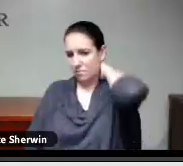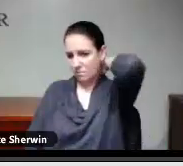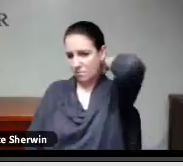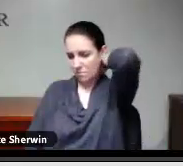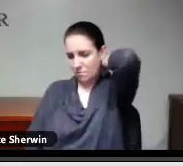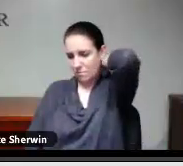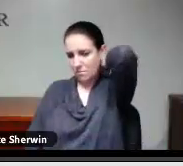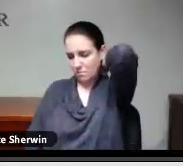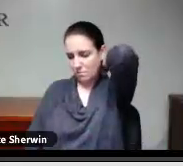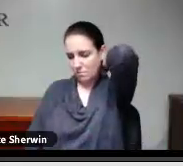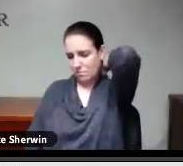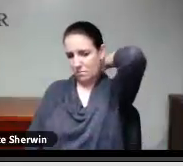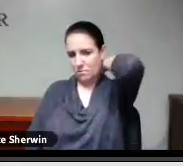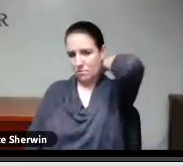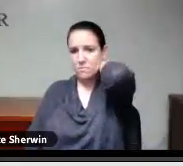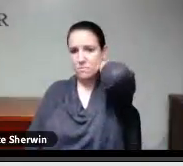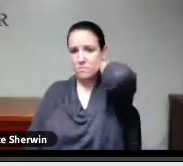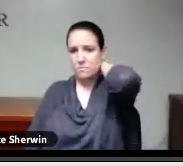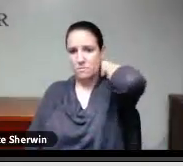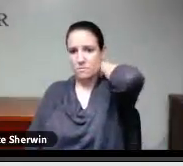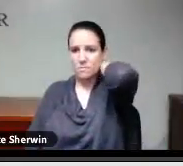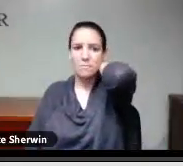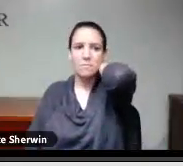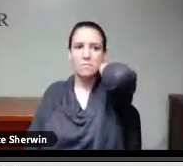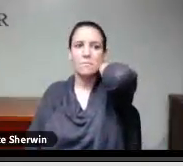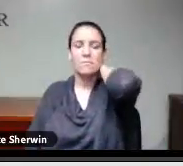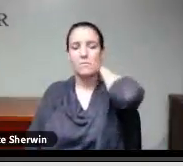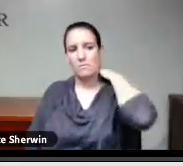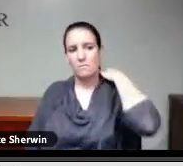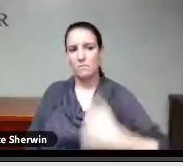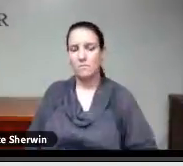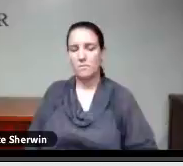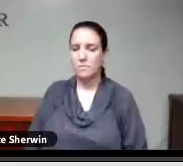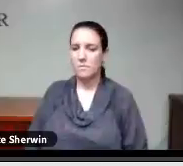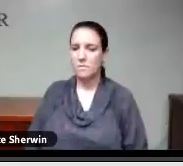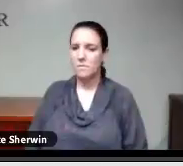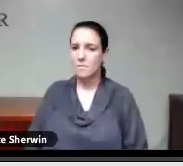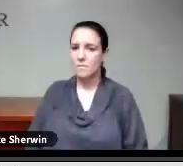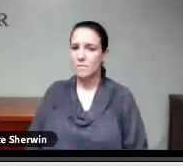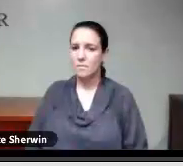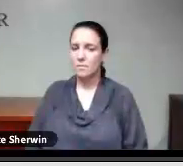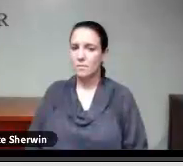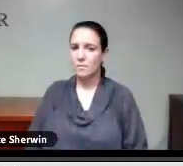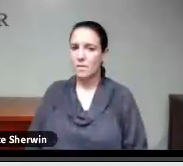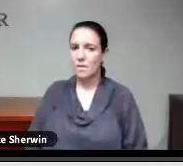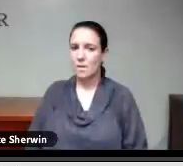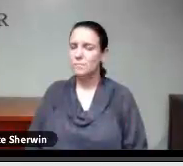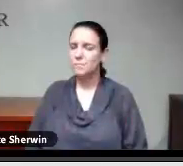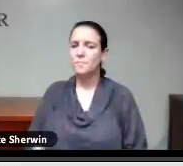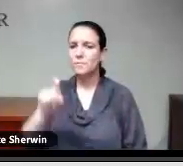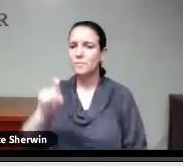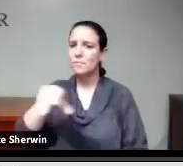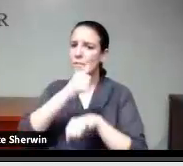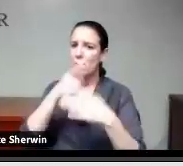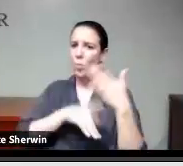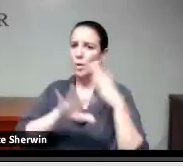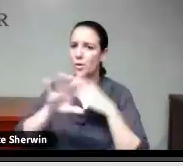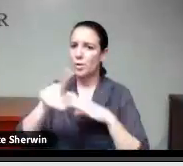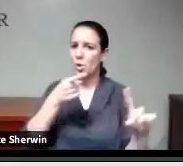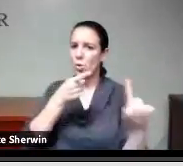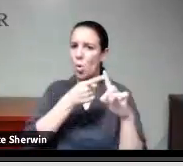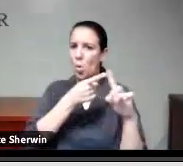areas where you identify strategic drivers, things that you really want to have as your goals related to diversity. And it